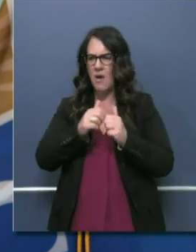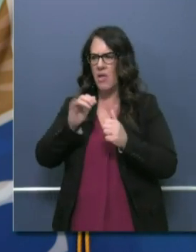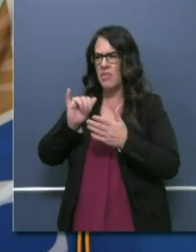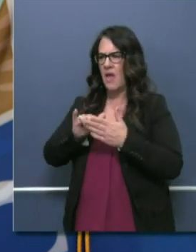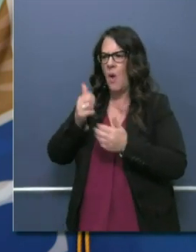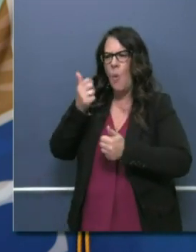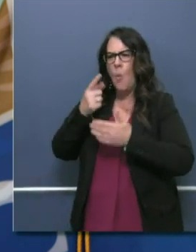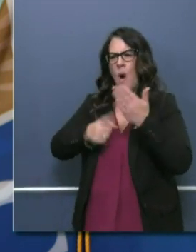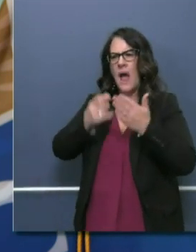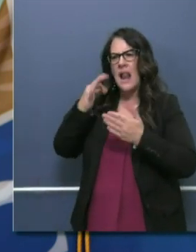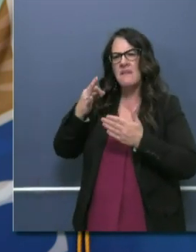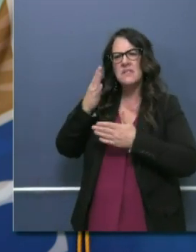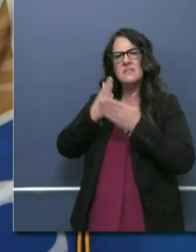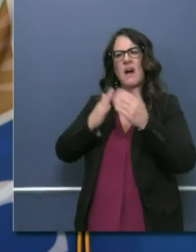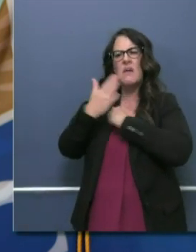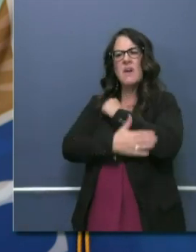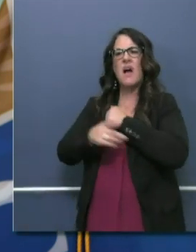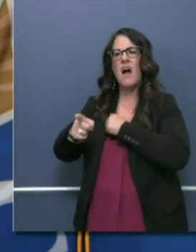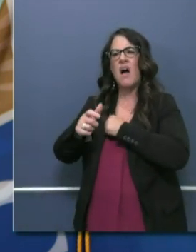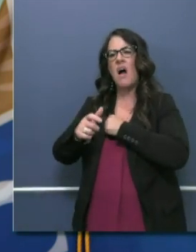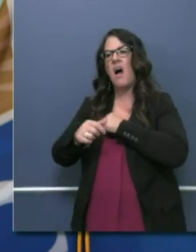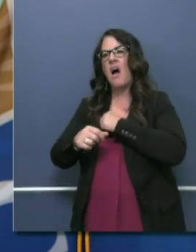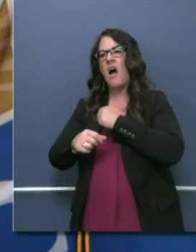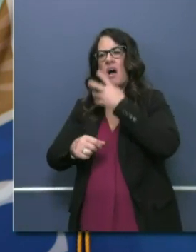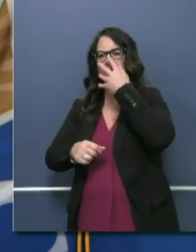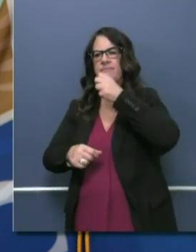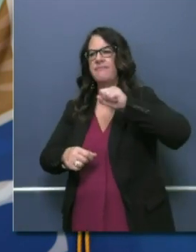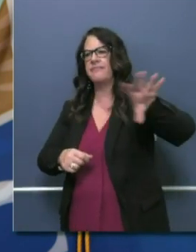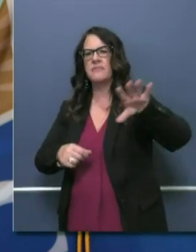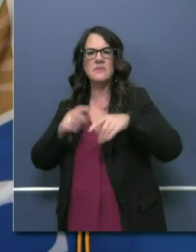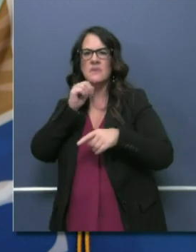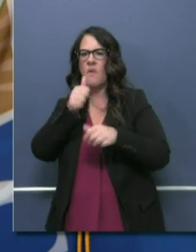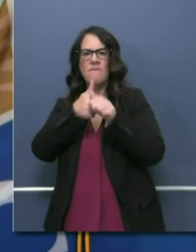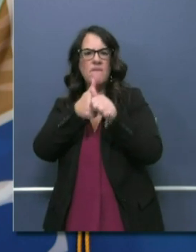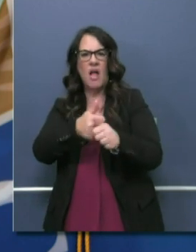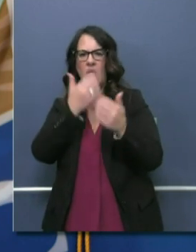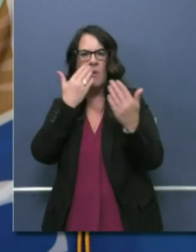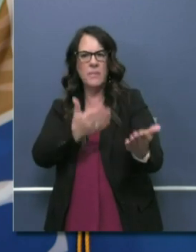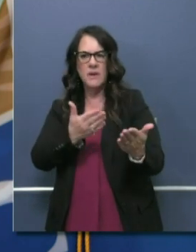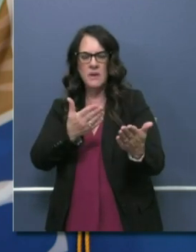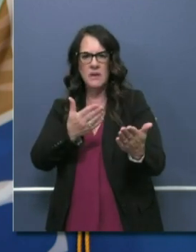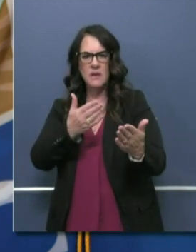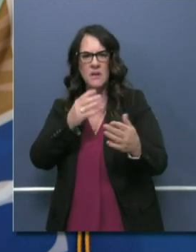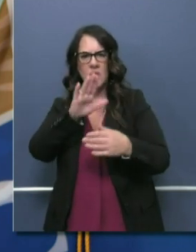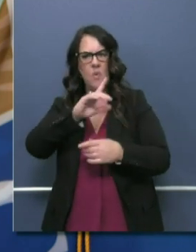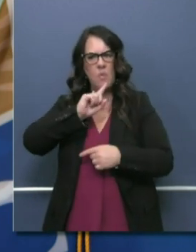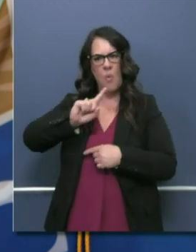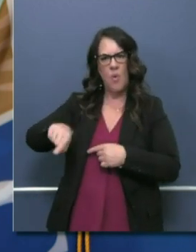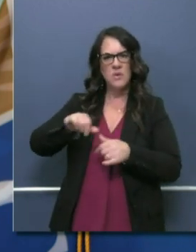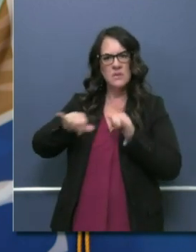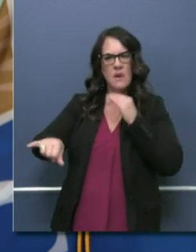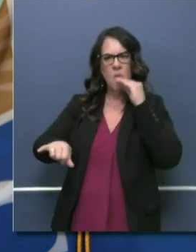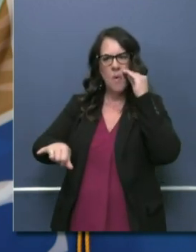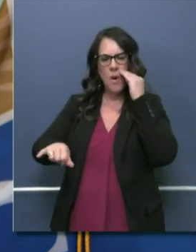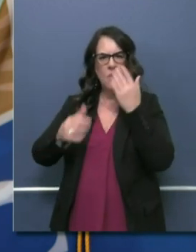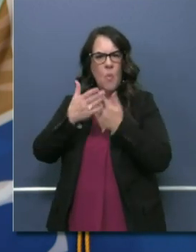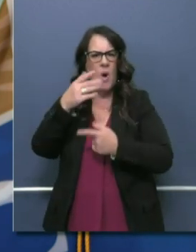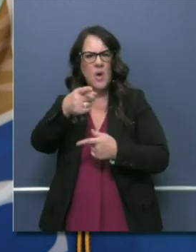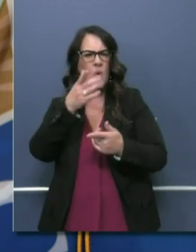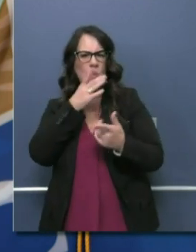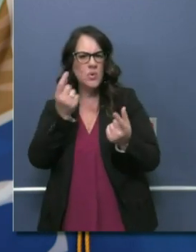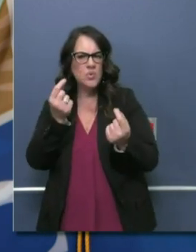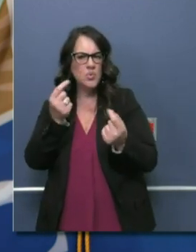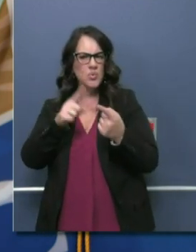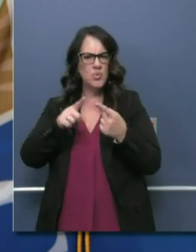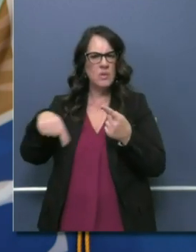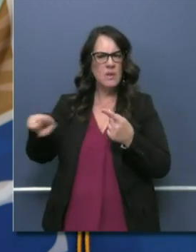don't comply. We already have 3 counties that aren't following your stay-at-home order. What will the consequences be for counties that go beyond what you're